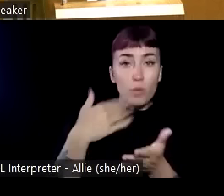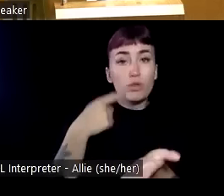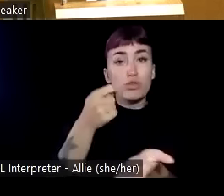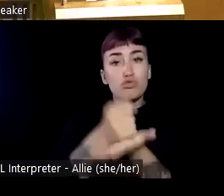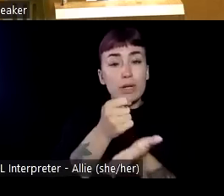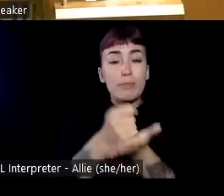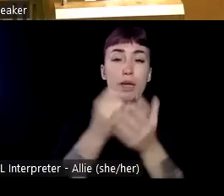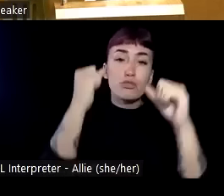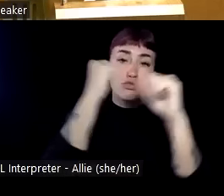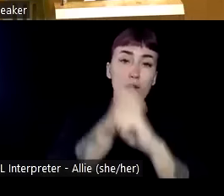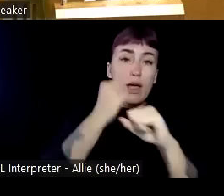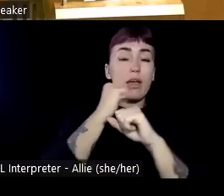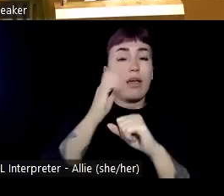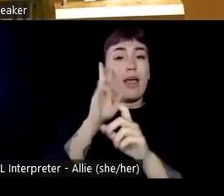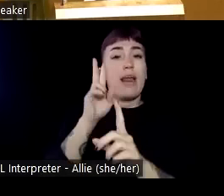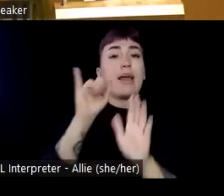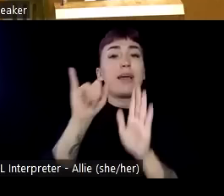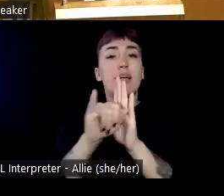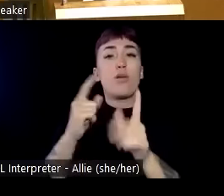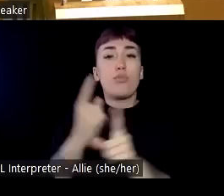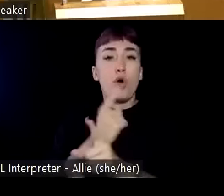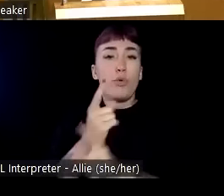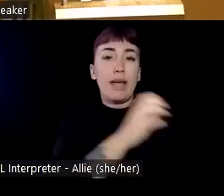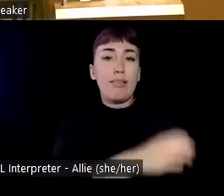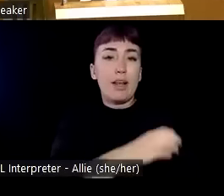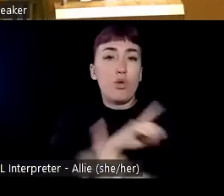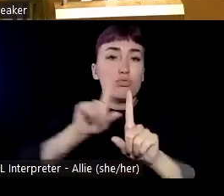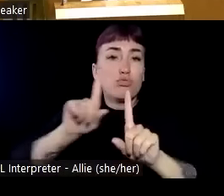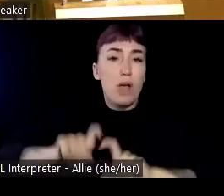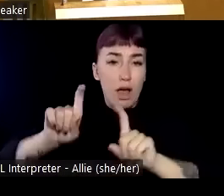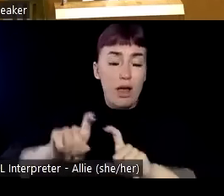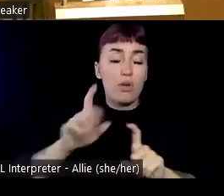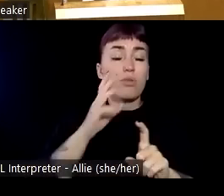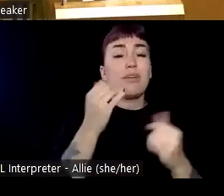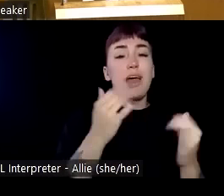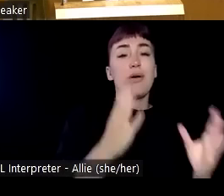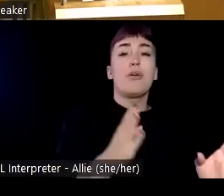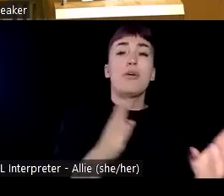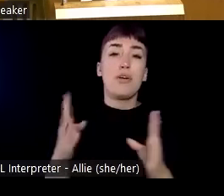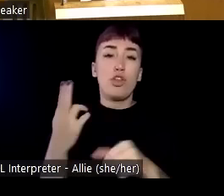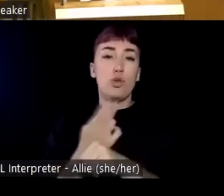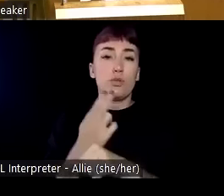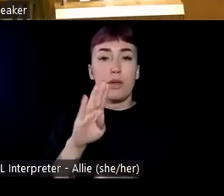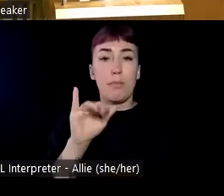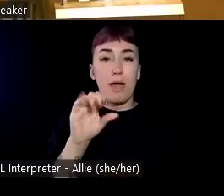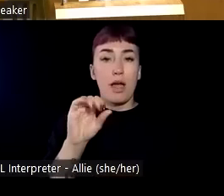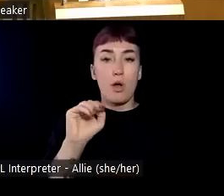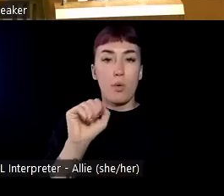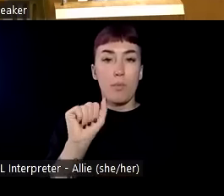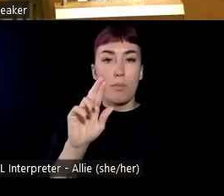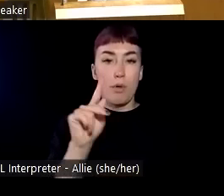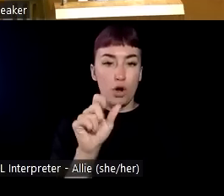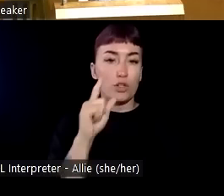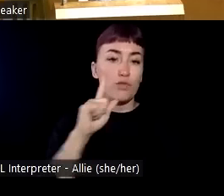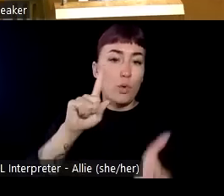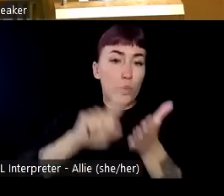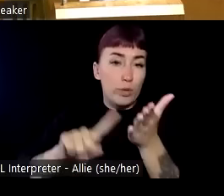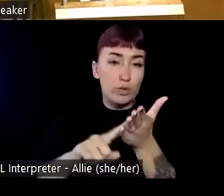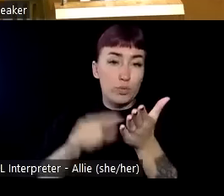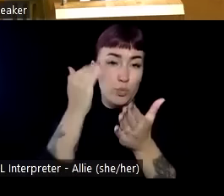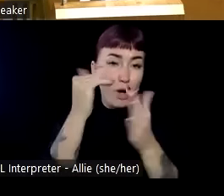appropriate clinical trials. So I'm going to shift a little bit and talk about the use of biomarkers in research and why this is important.